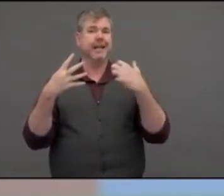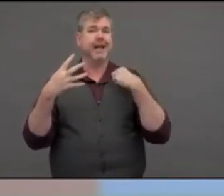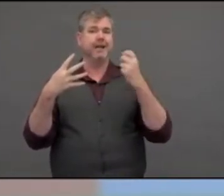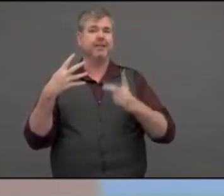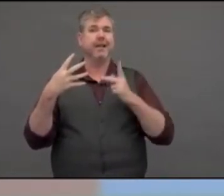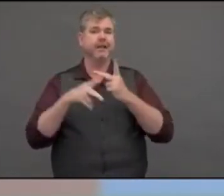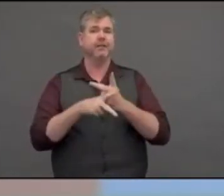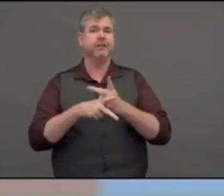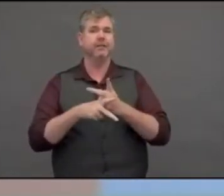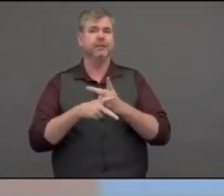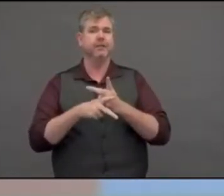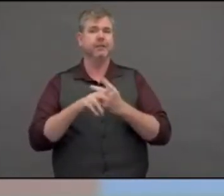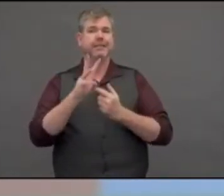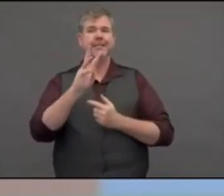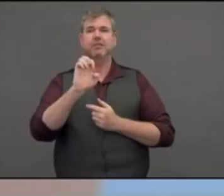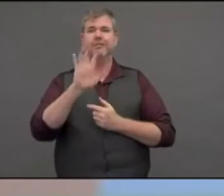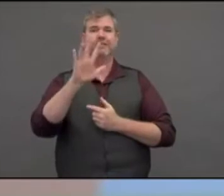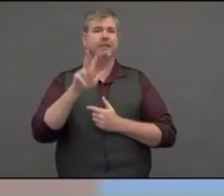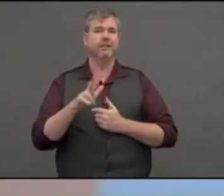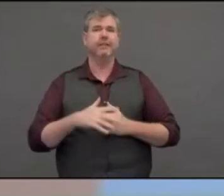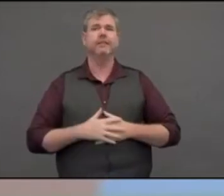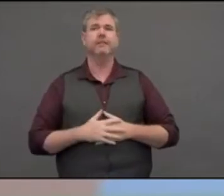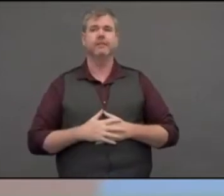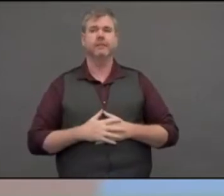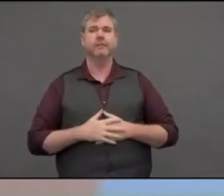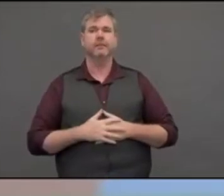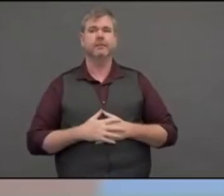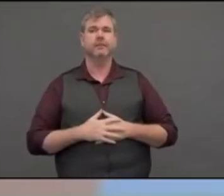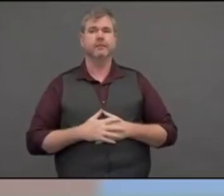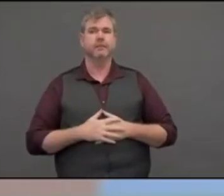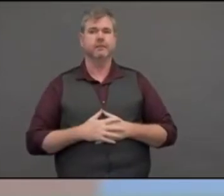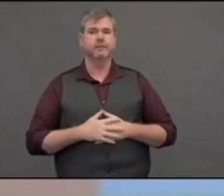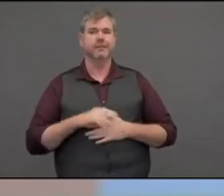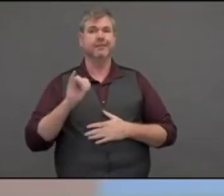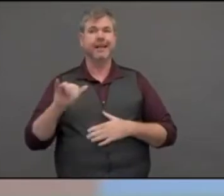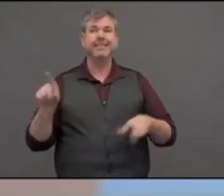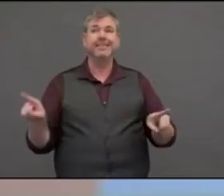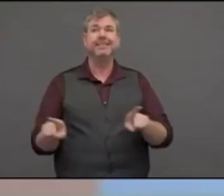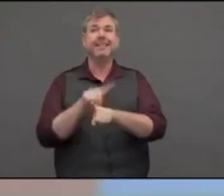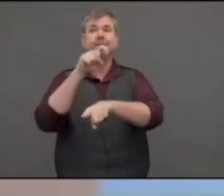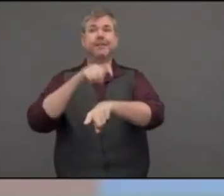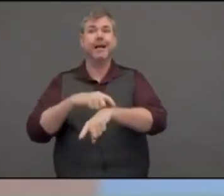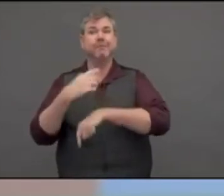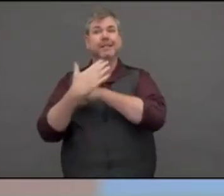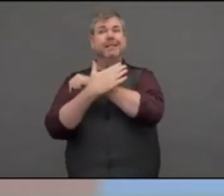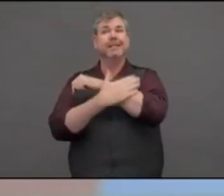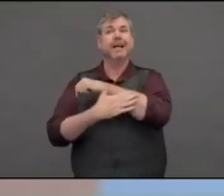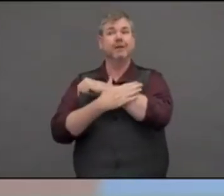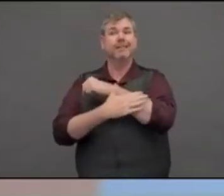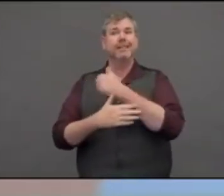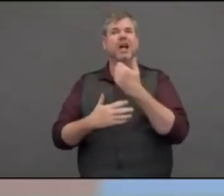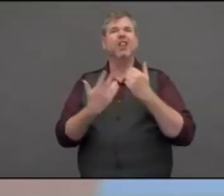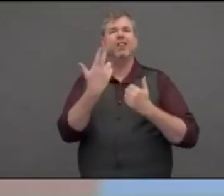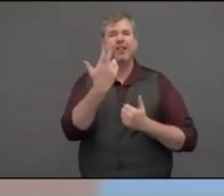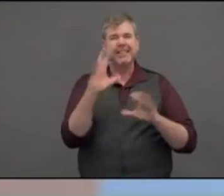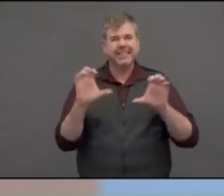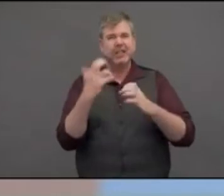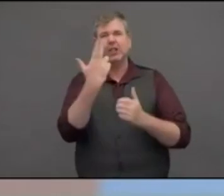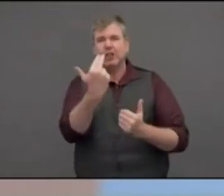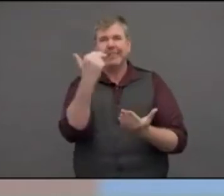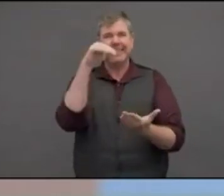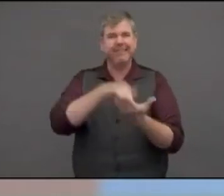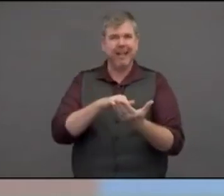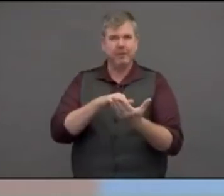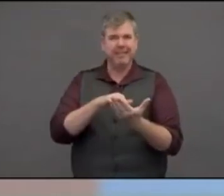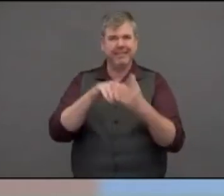number, 4,000. In that same period, the county conducted 13,000. So you can see the difference, and it's not like the county